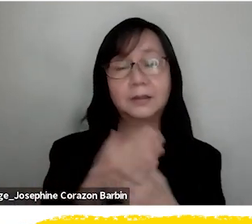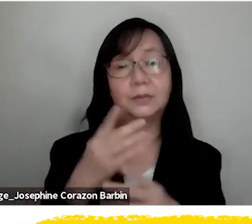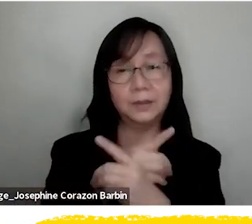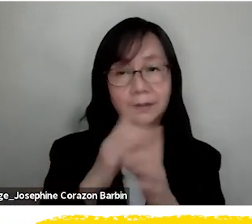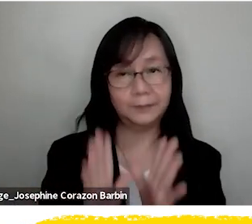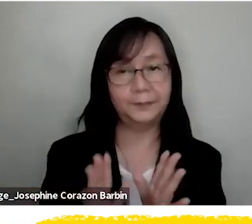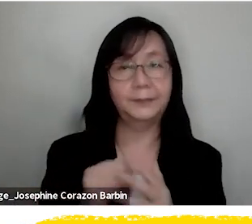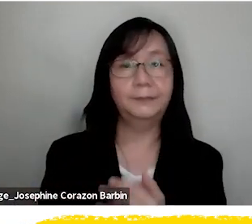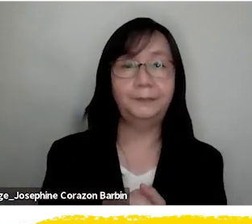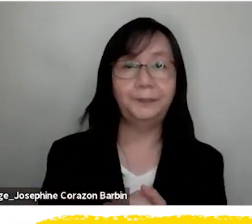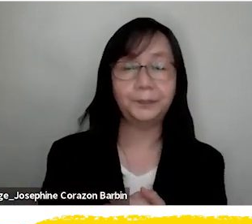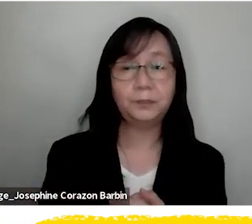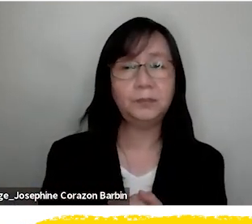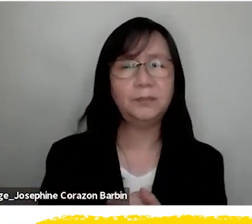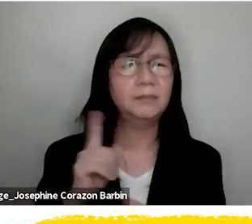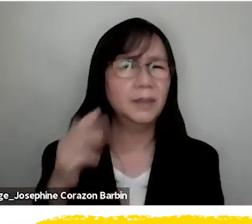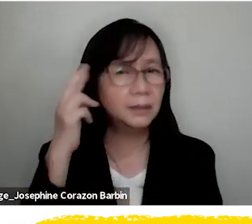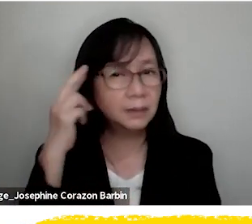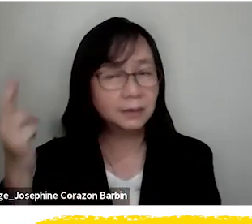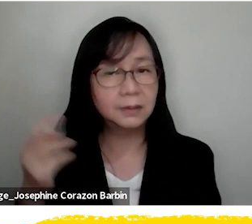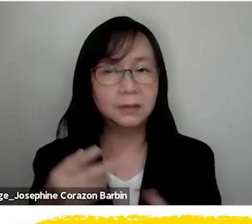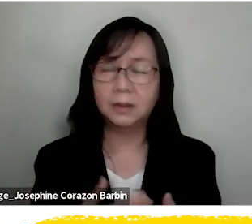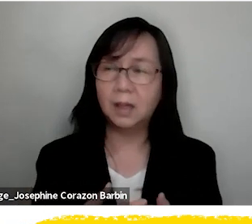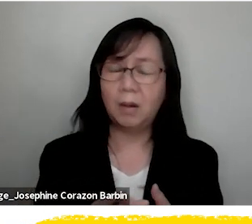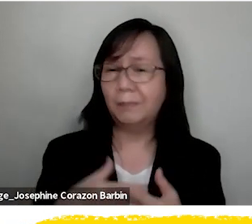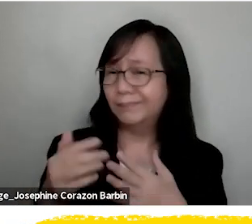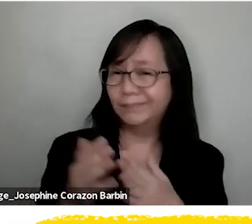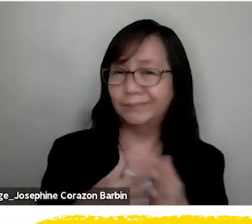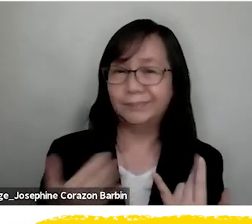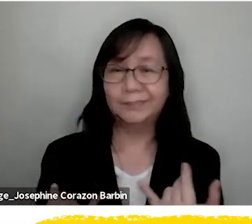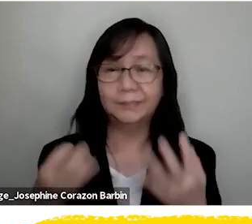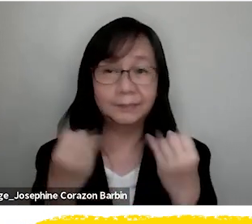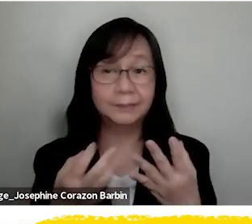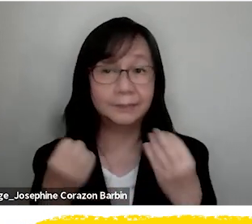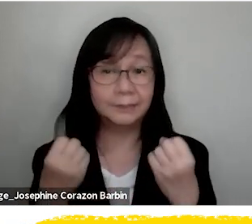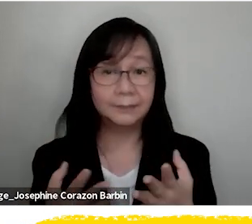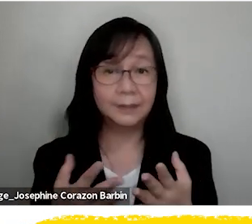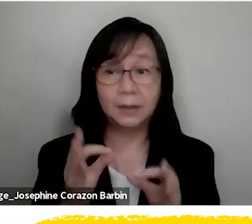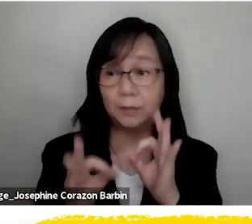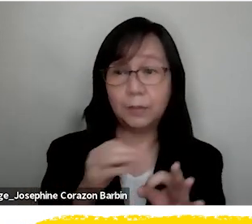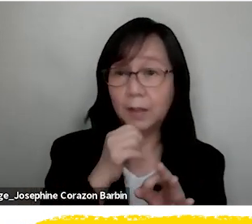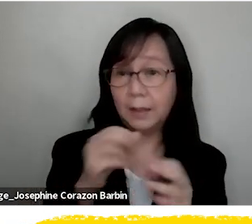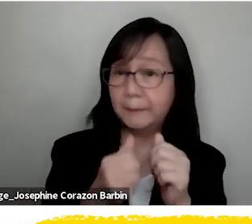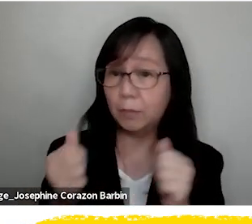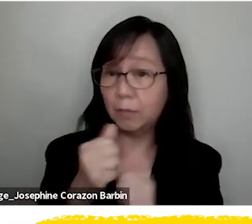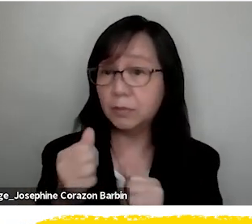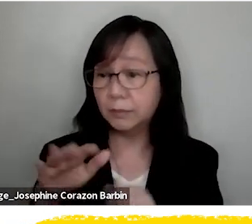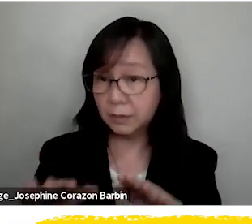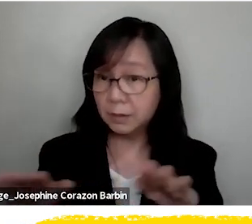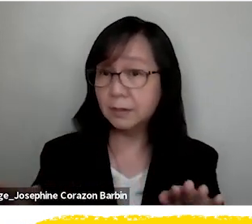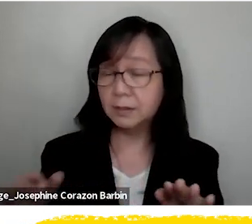And what we realized, that although many, if not most of the